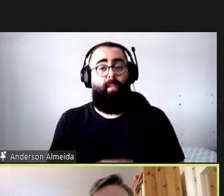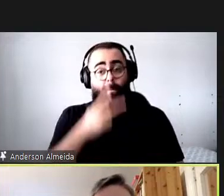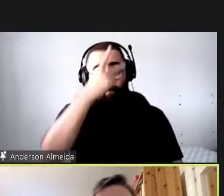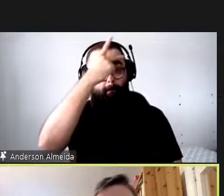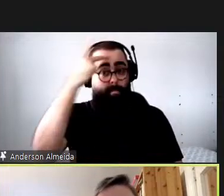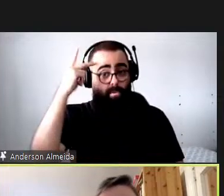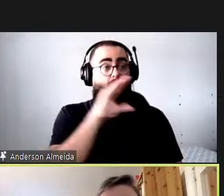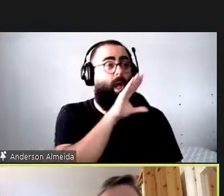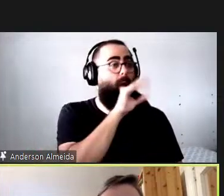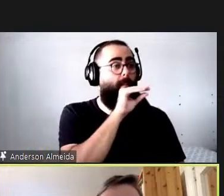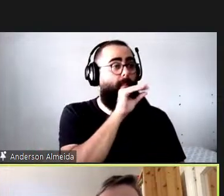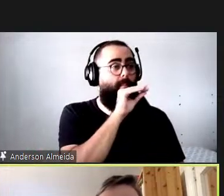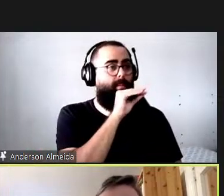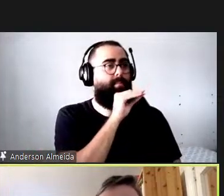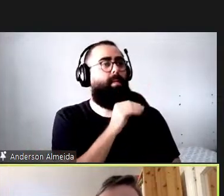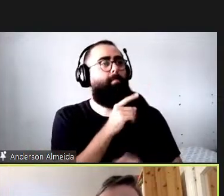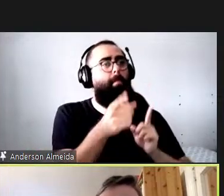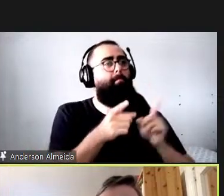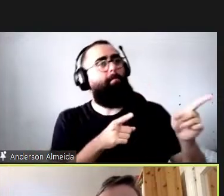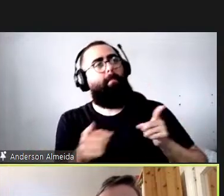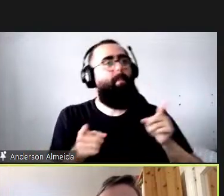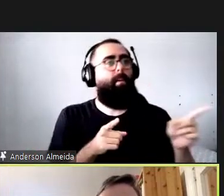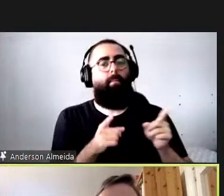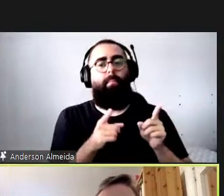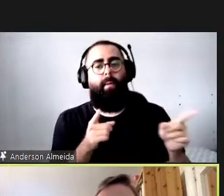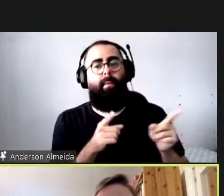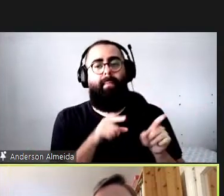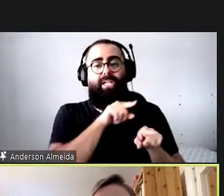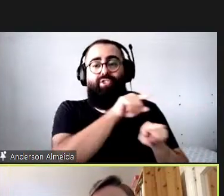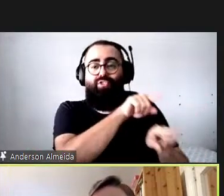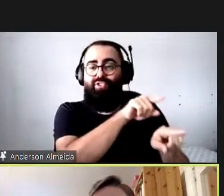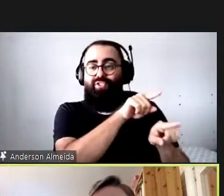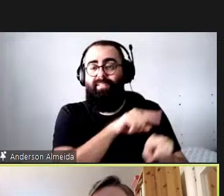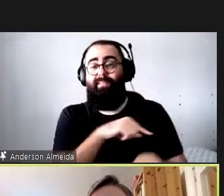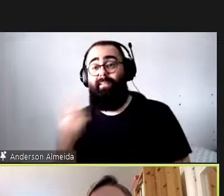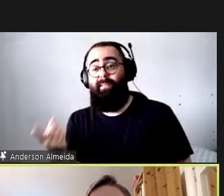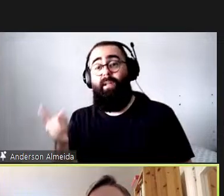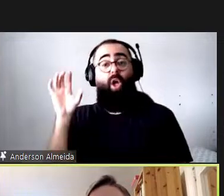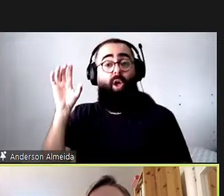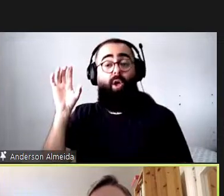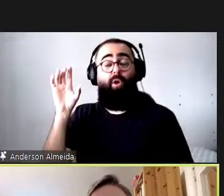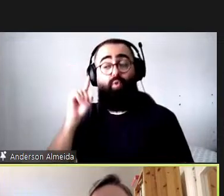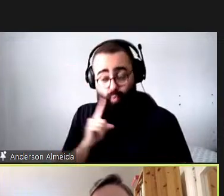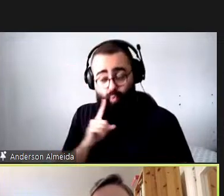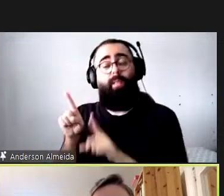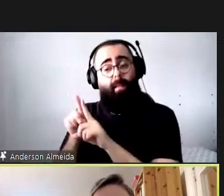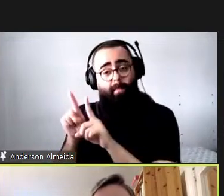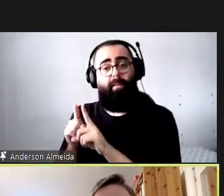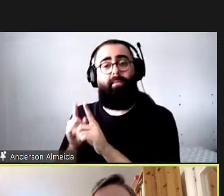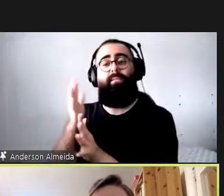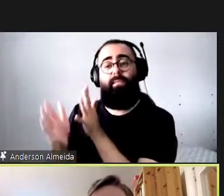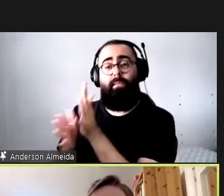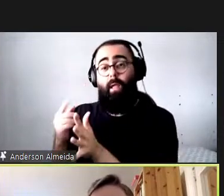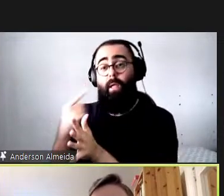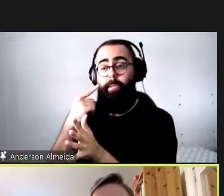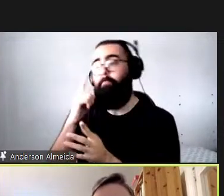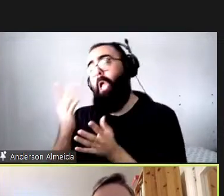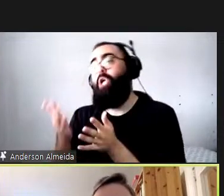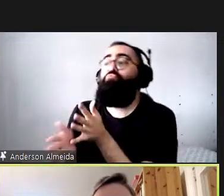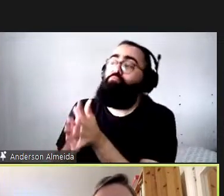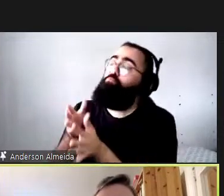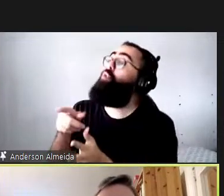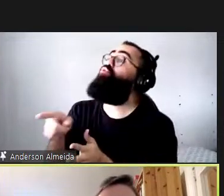They're not lexical. There's not a one-to-one relationship between a